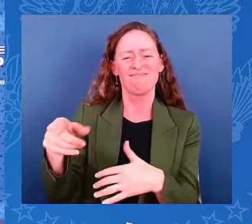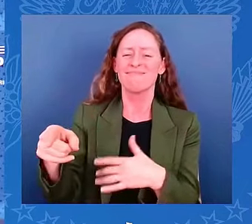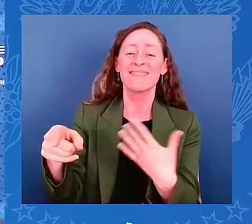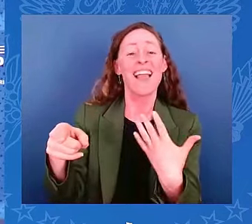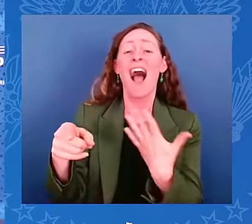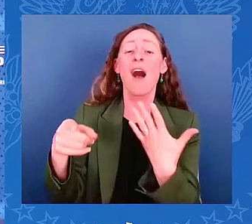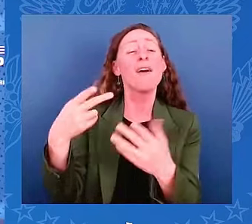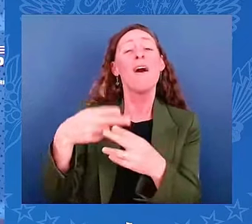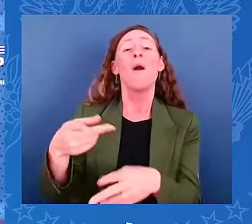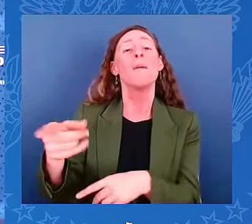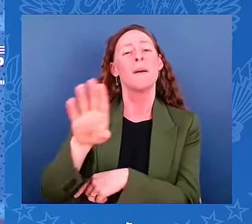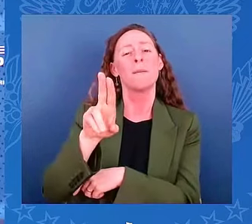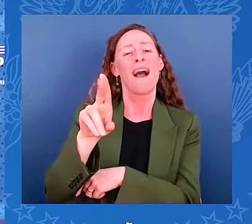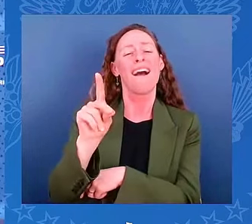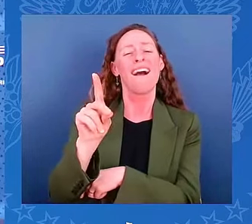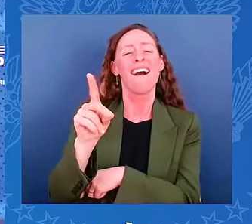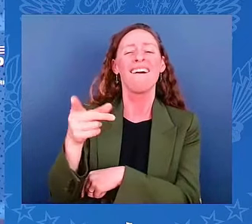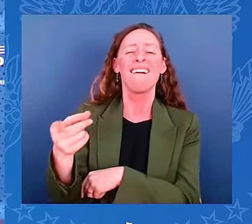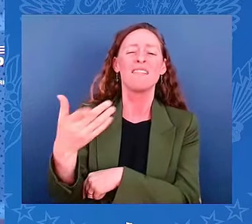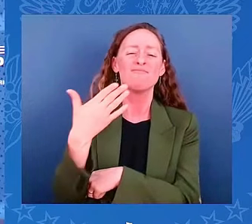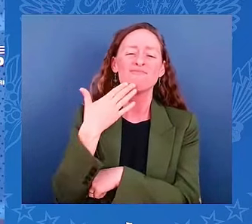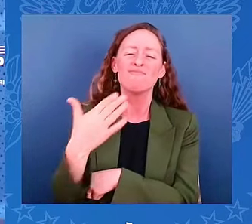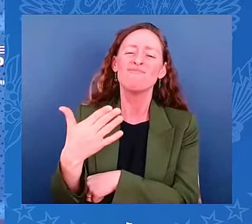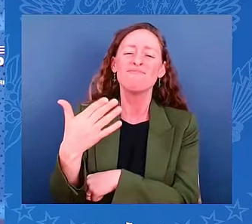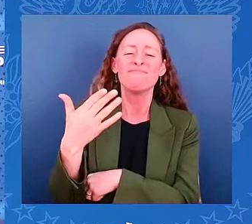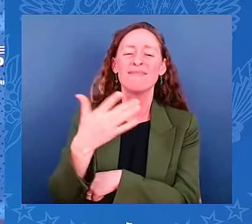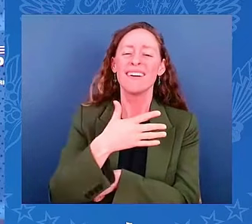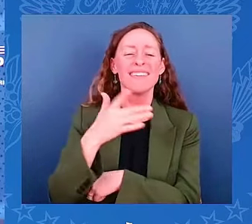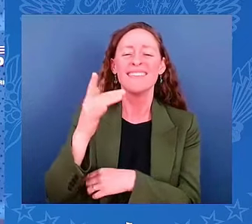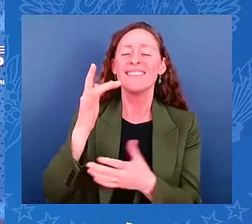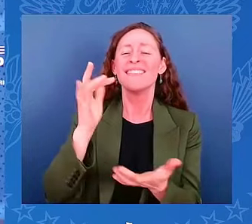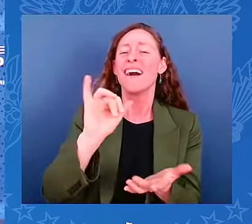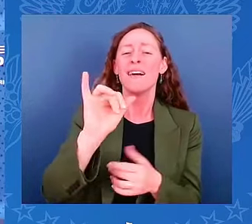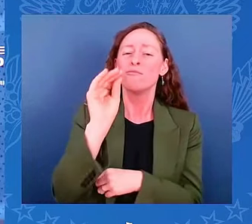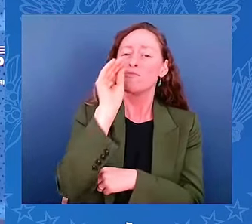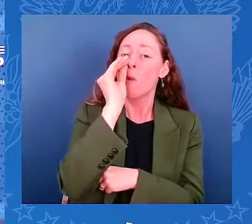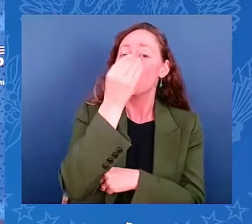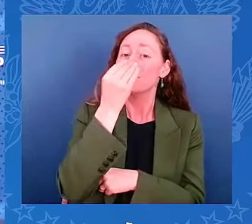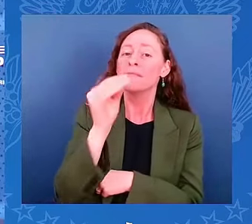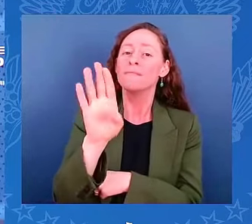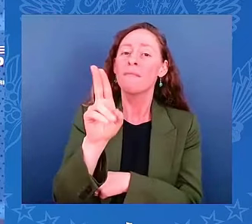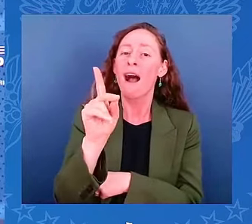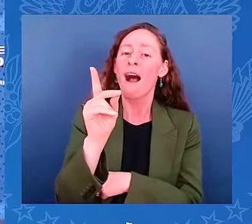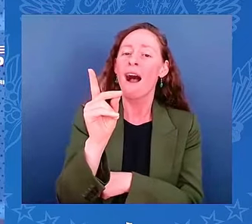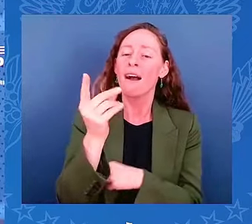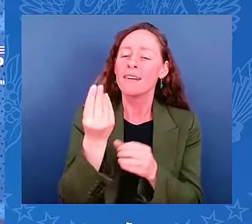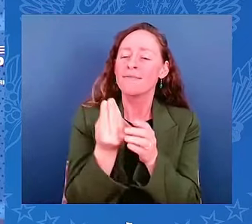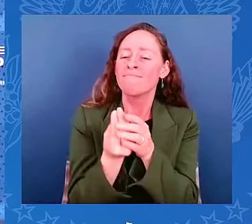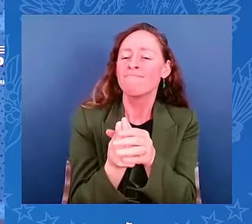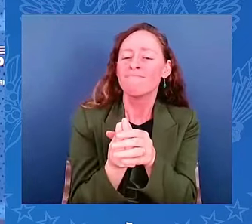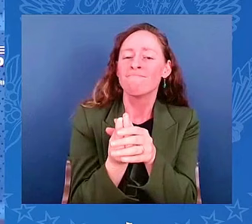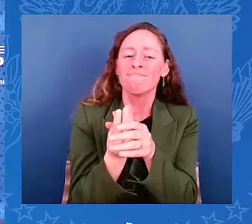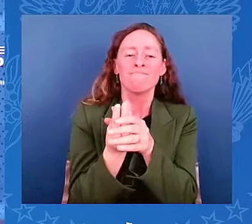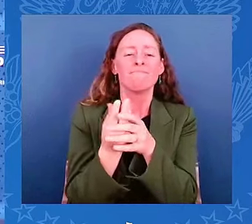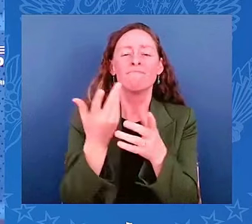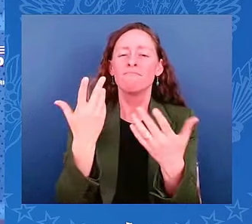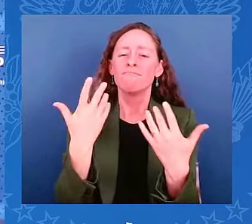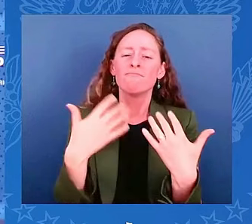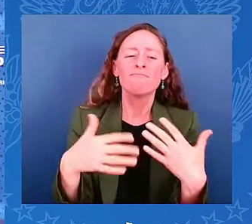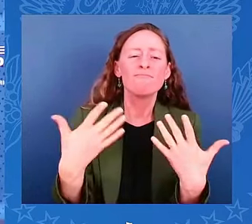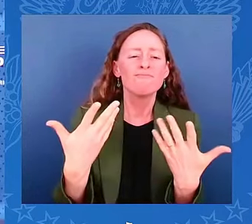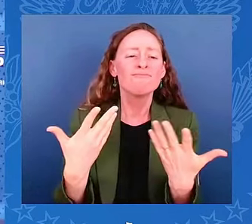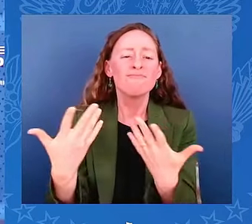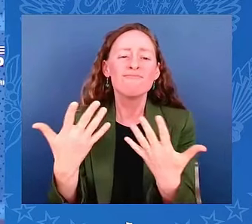rosebud signifies beauty and purity. But on April the 7th, 2016,